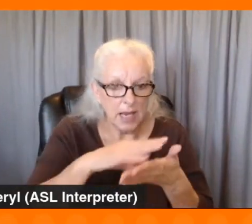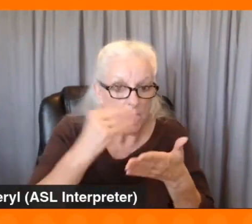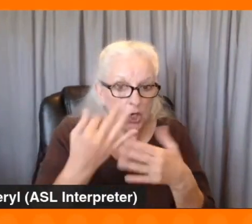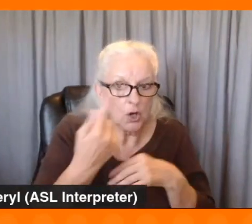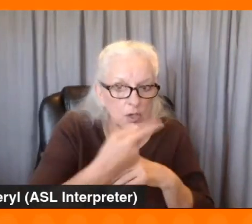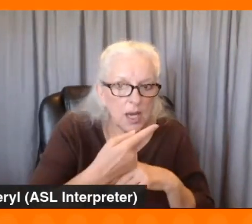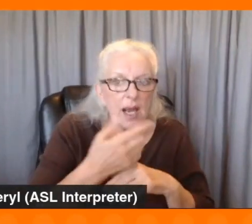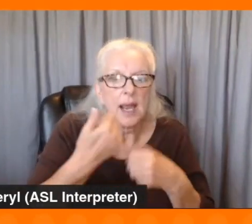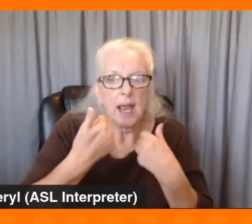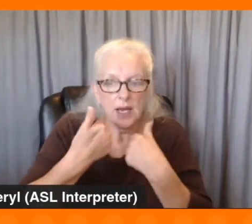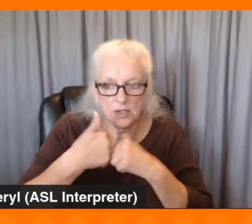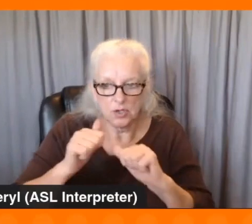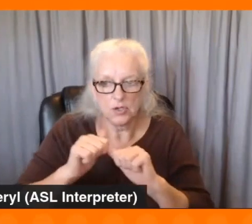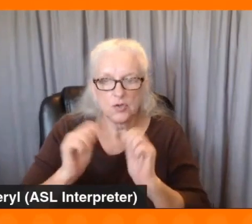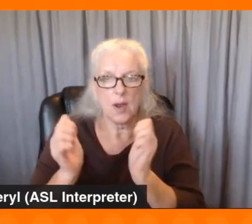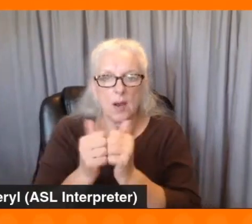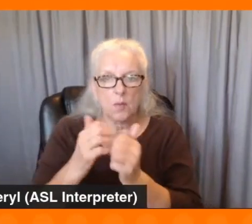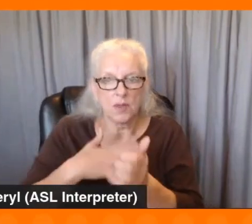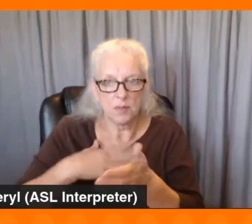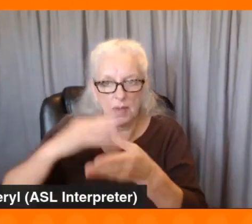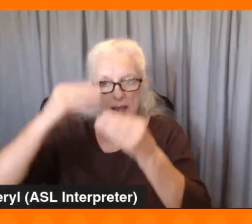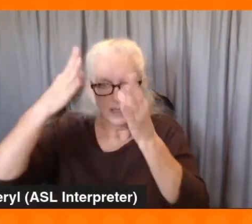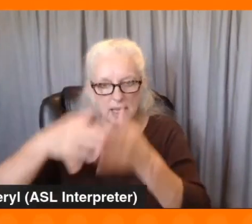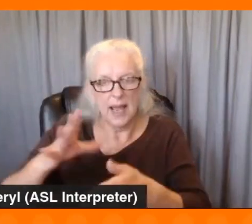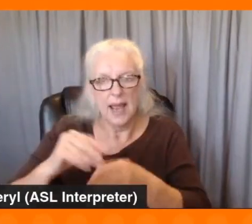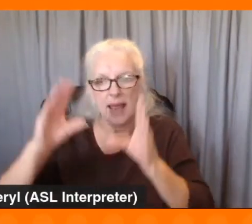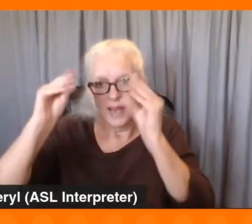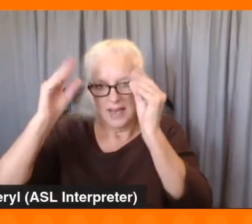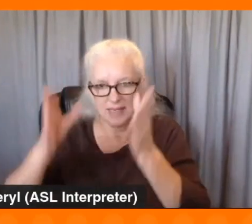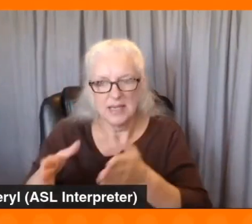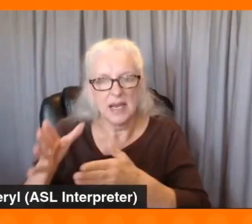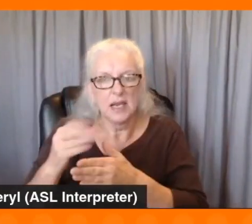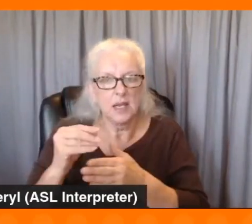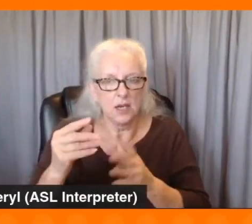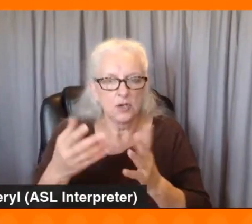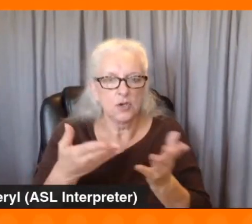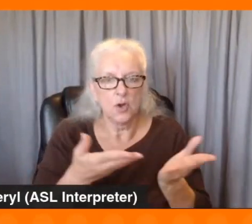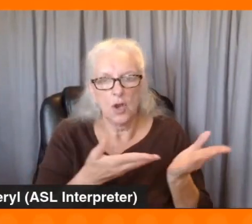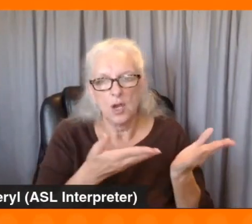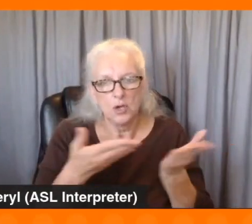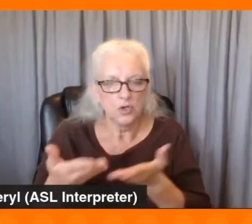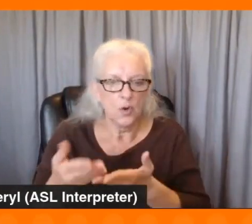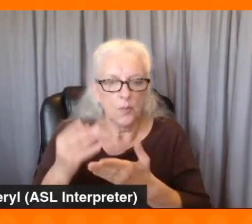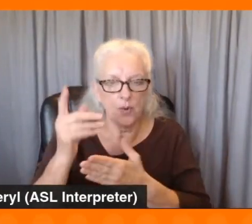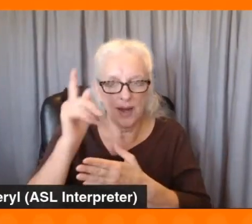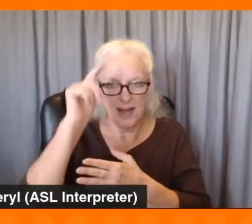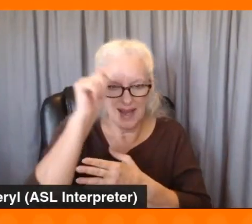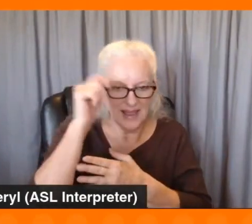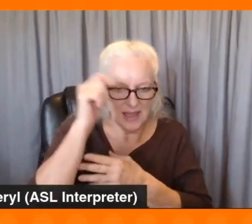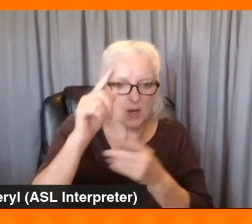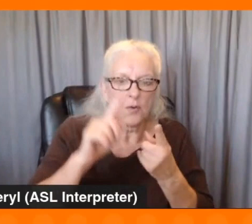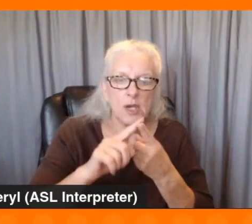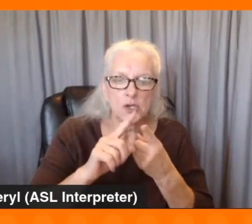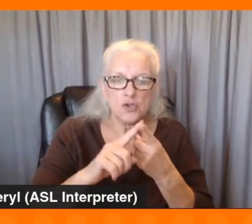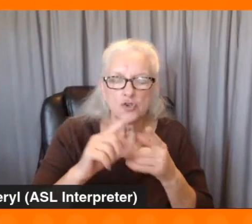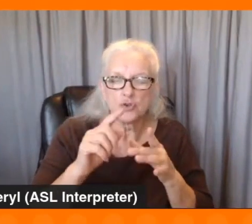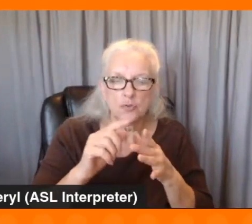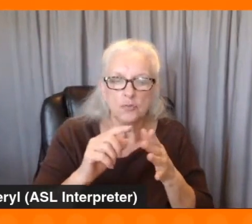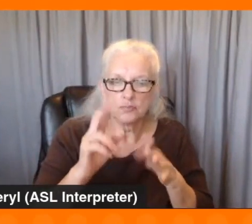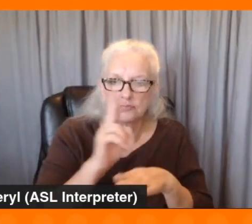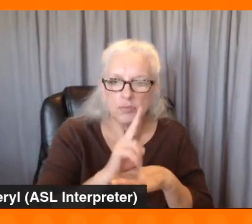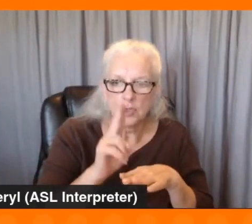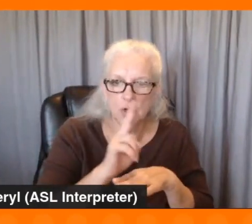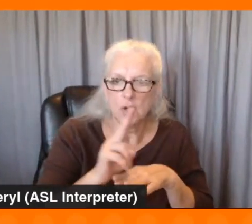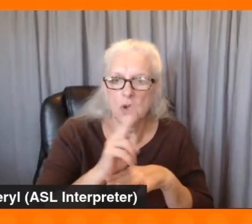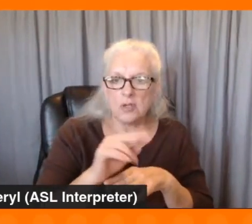and to try out with my learners and educators? So actually bringing, theory into practice and see how to adapt